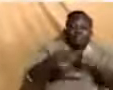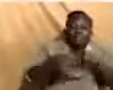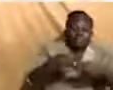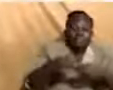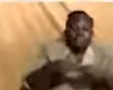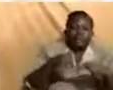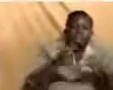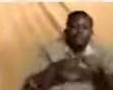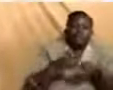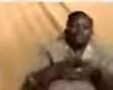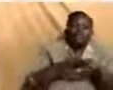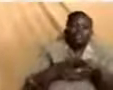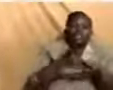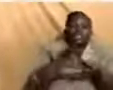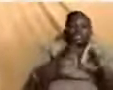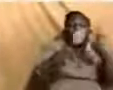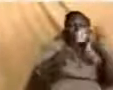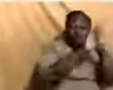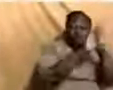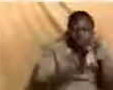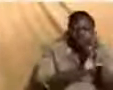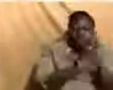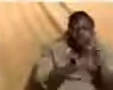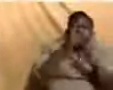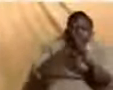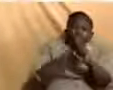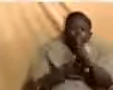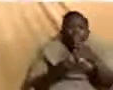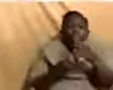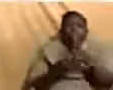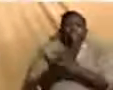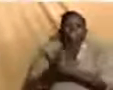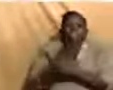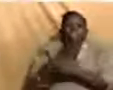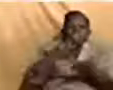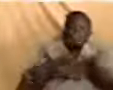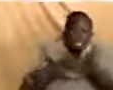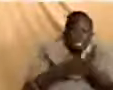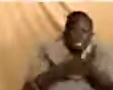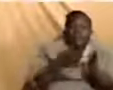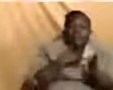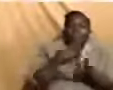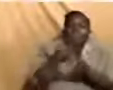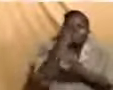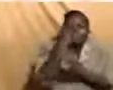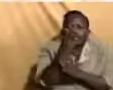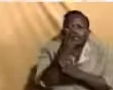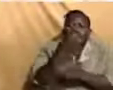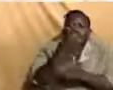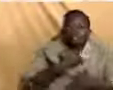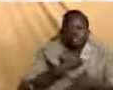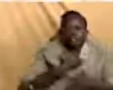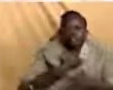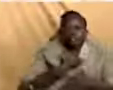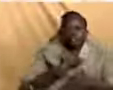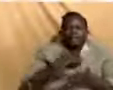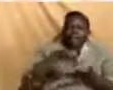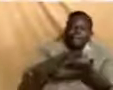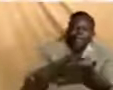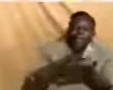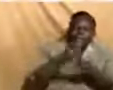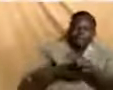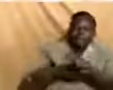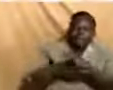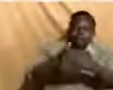Constitution, you're only prohibited from instituting, which means if he had a pre-existing civil matter before he became